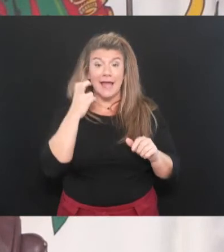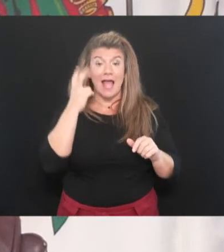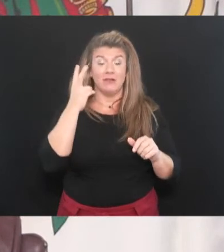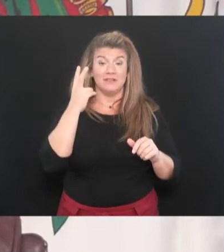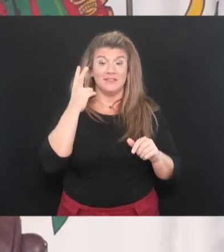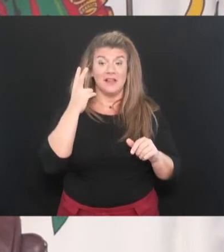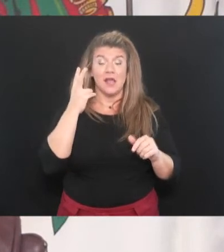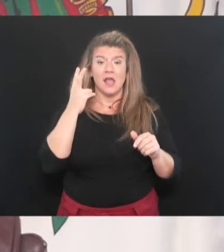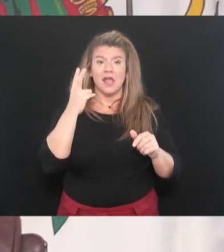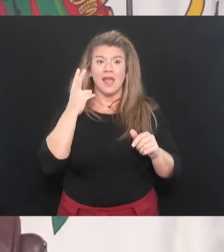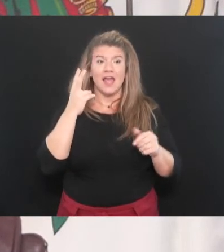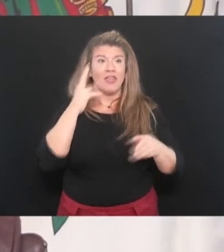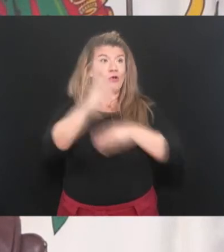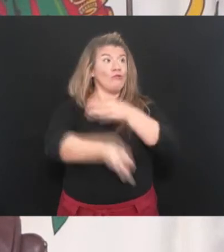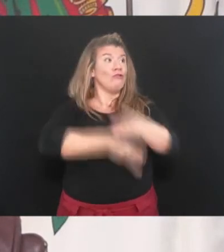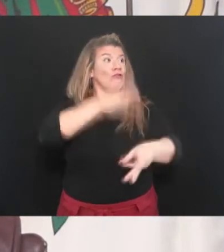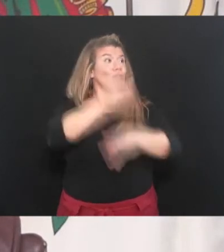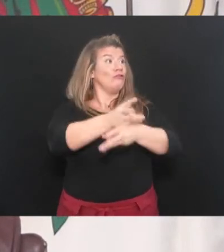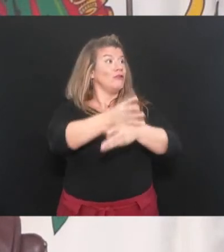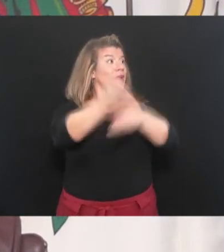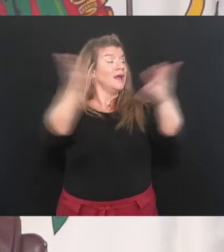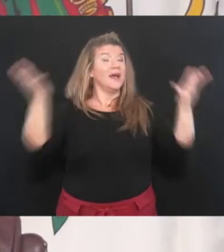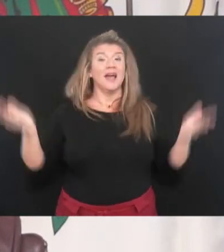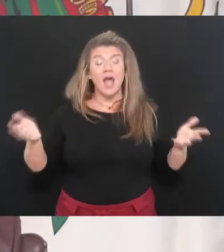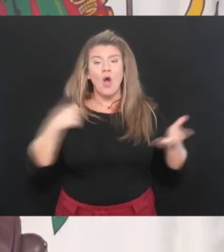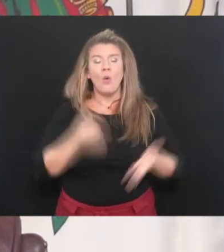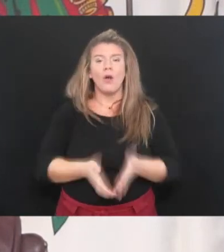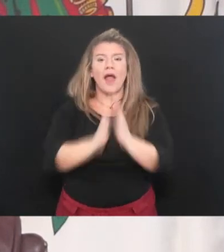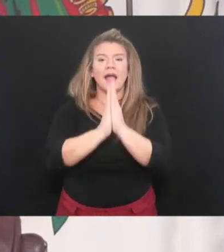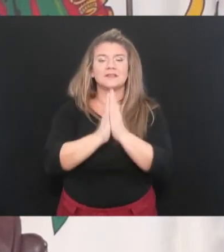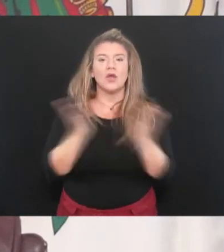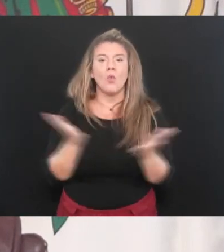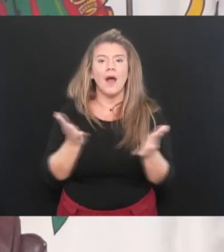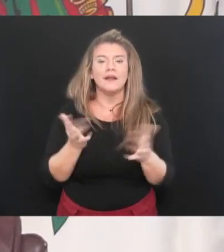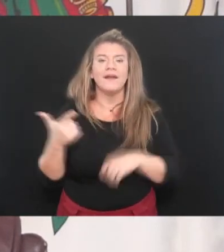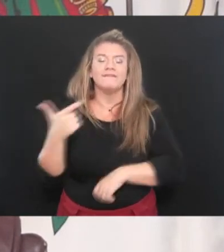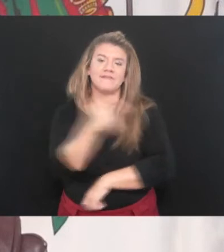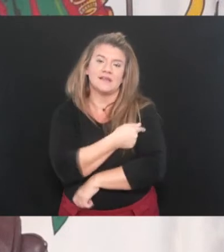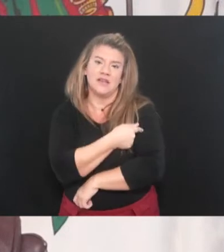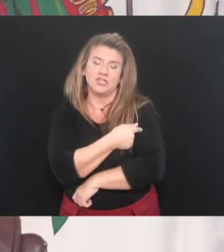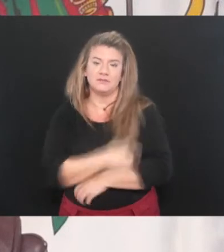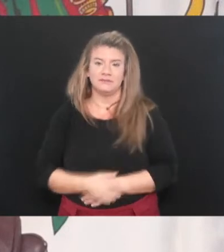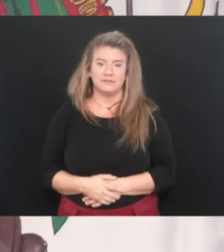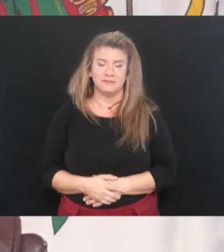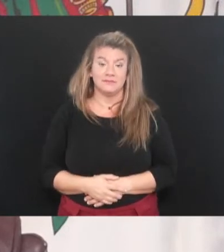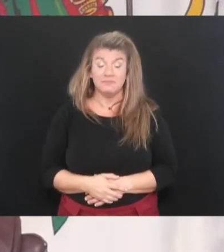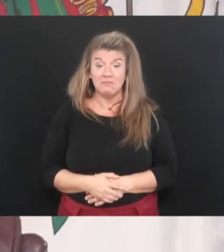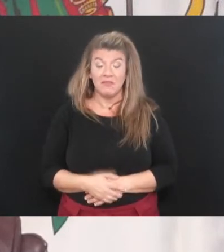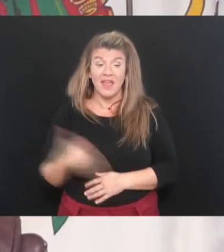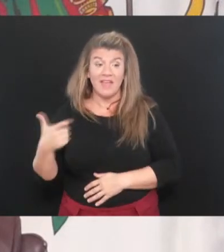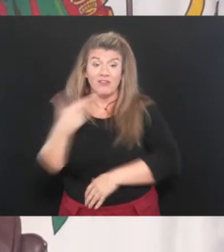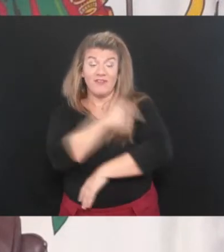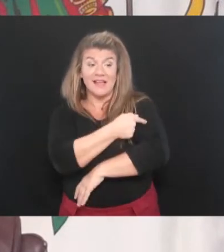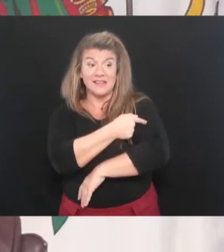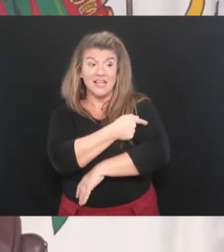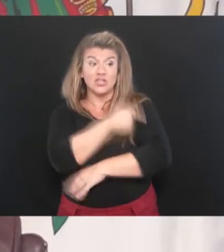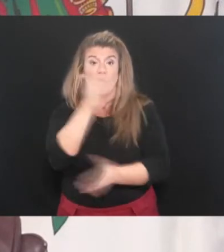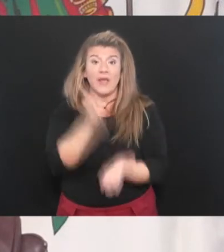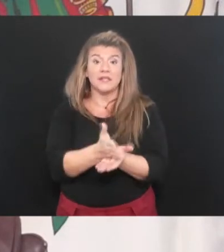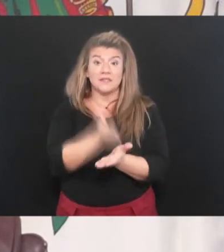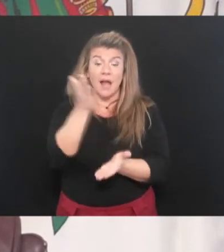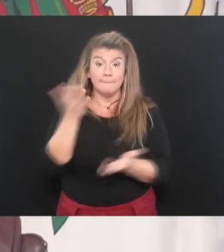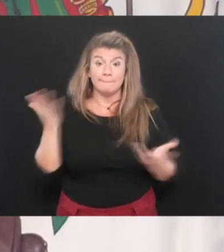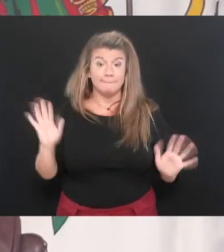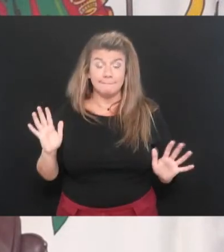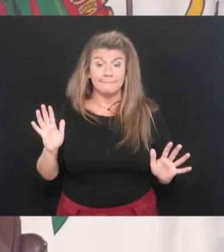all in the world we continue to ask for is that people get vaccinated. If they're vaccinated, we can stop this thing.